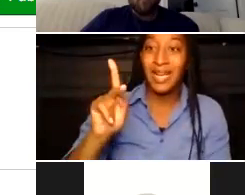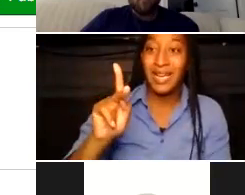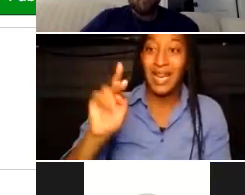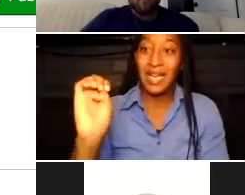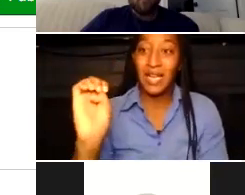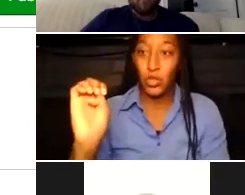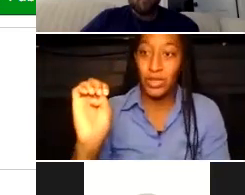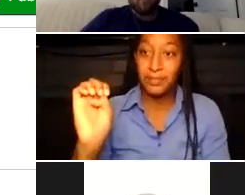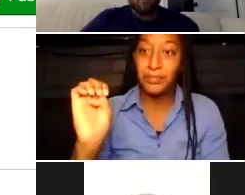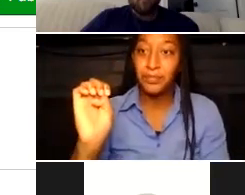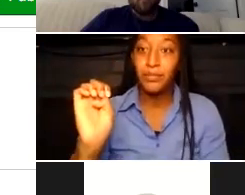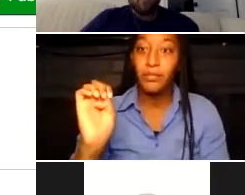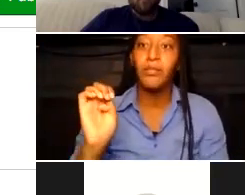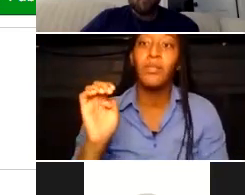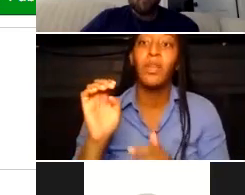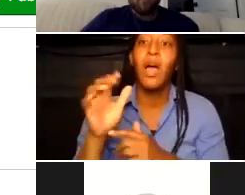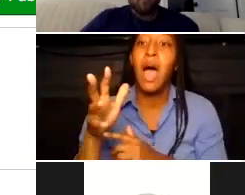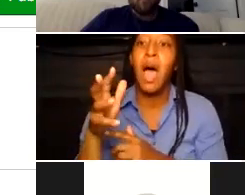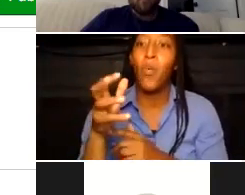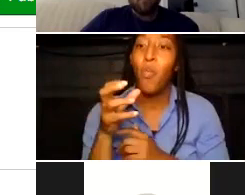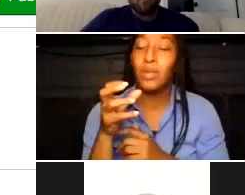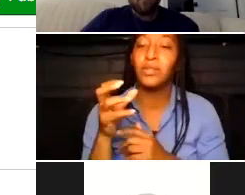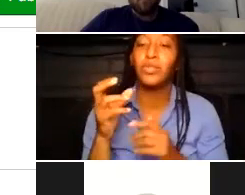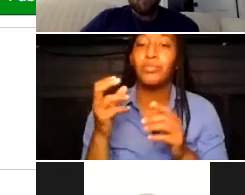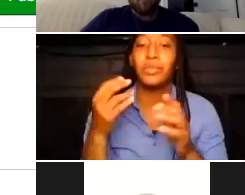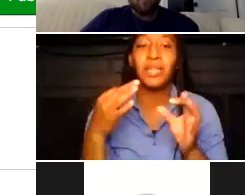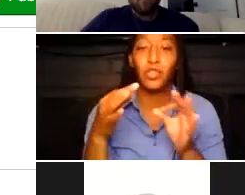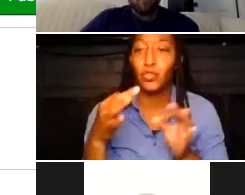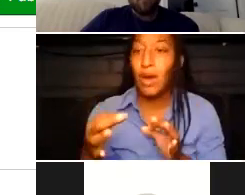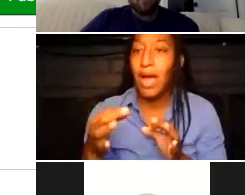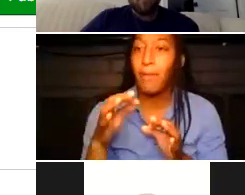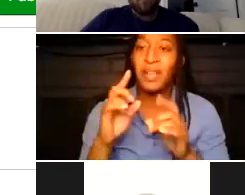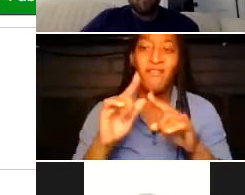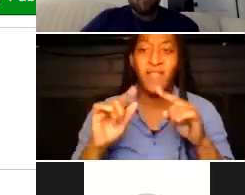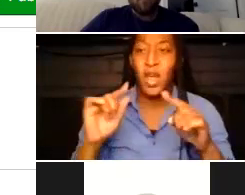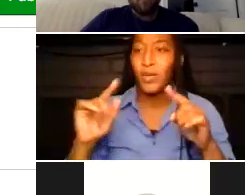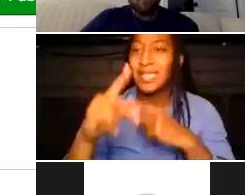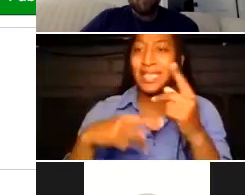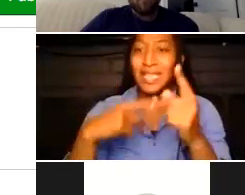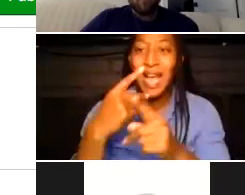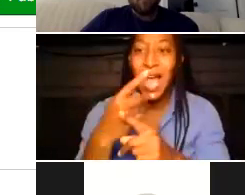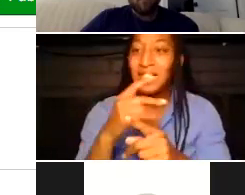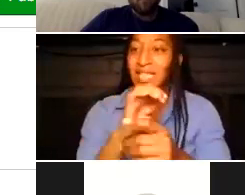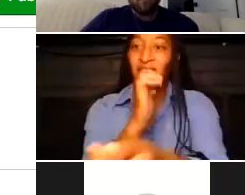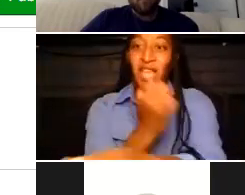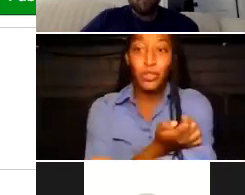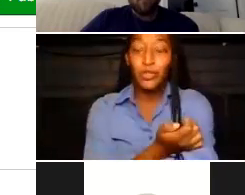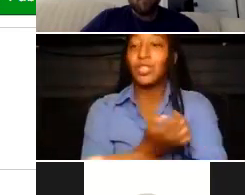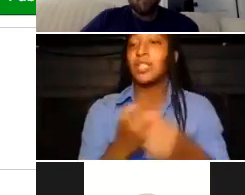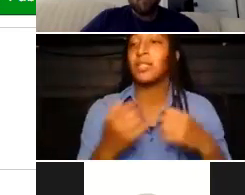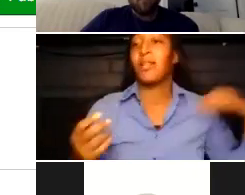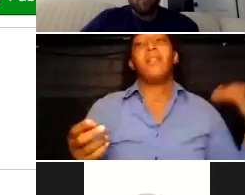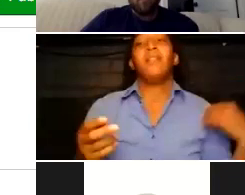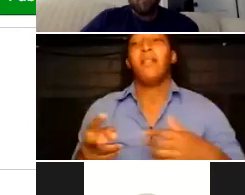to be looking at energy, various types of energy. We're going to look at conservation of energy. We'll look